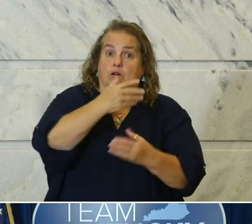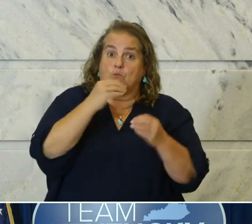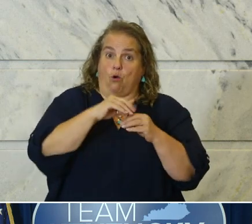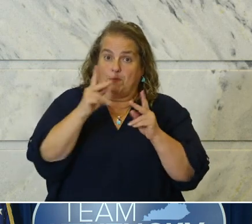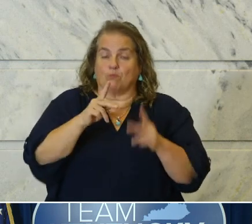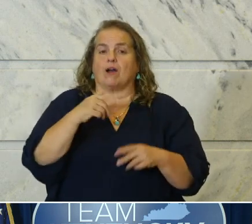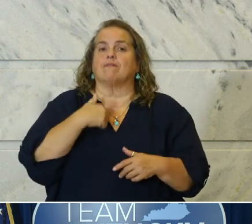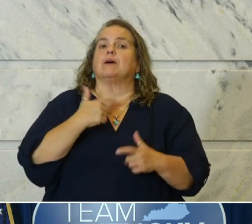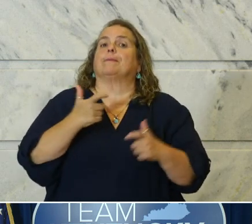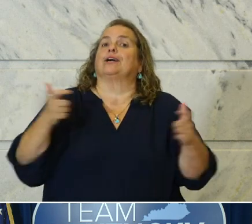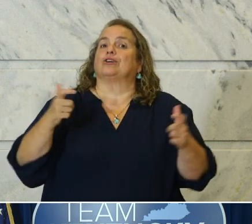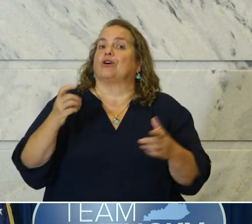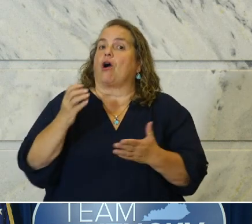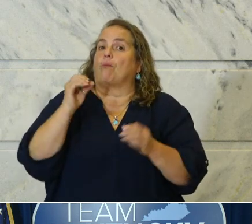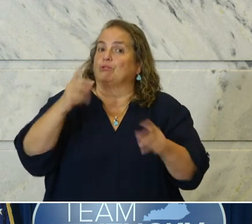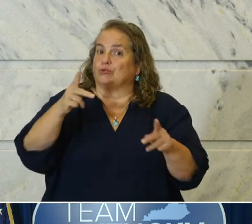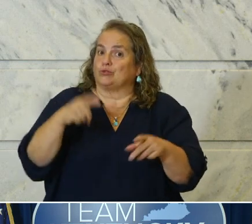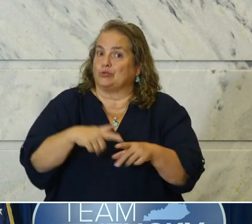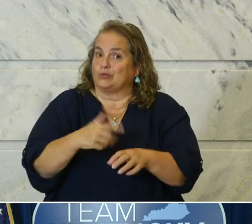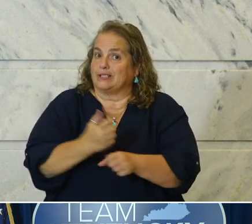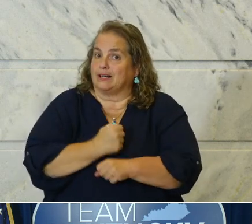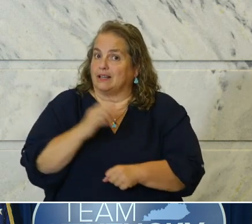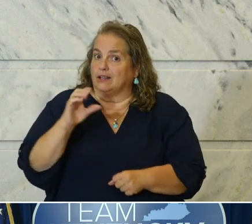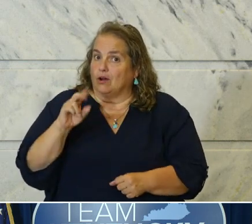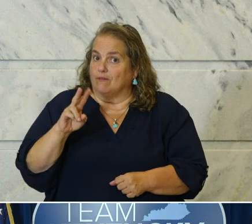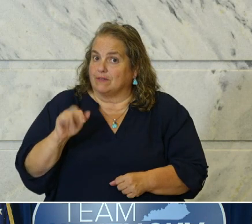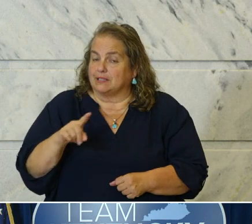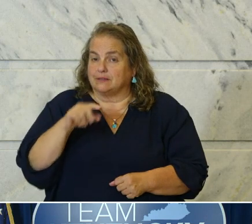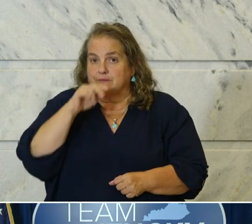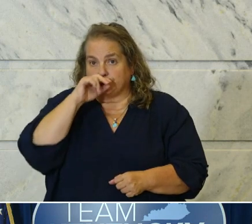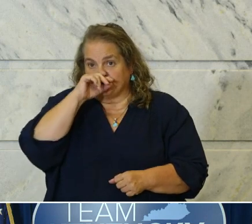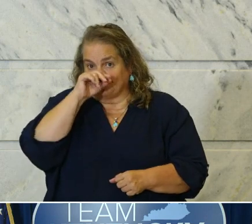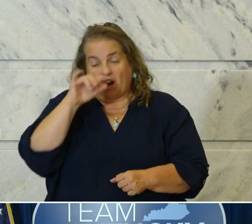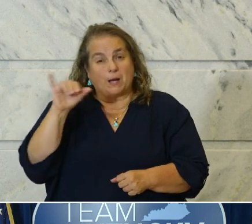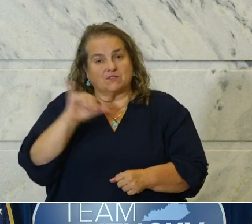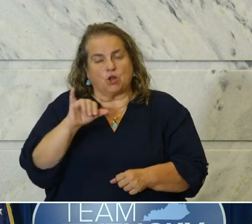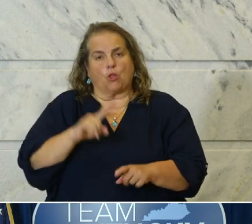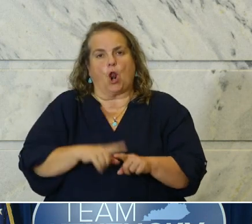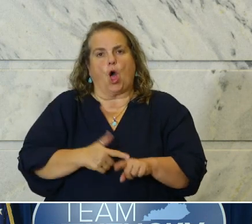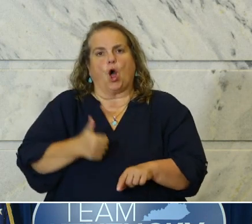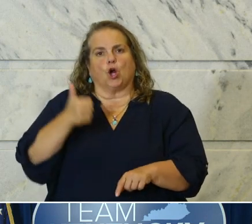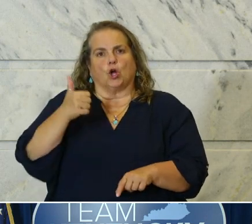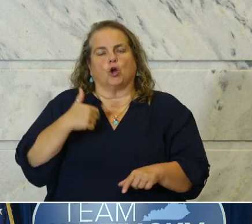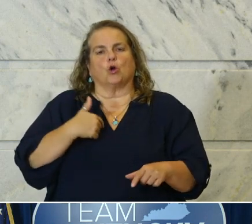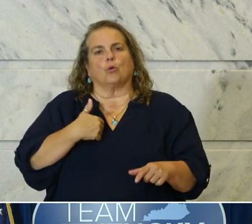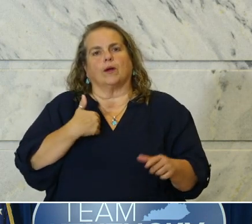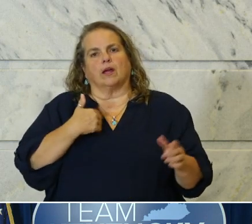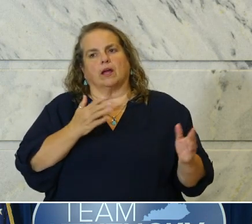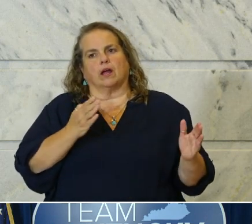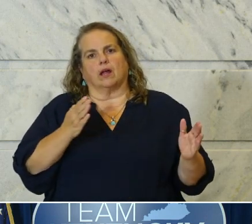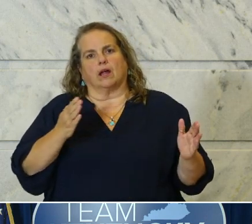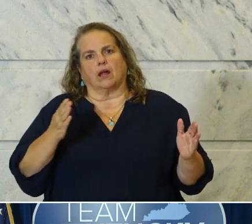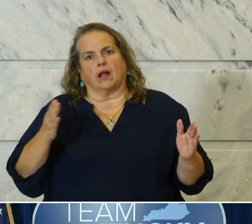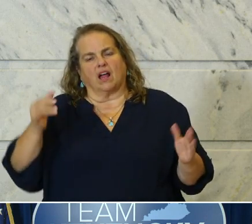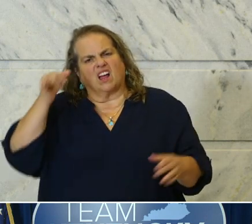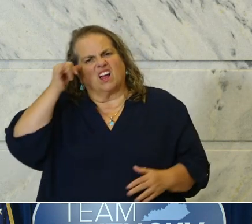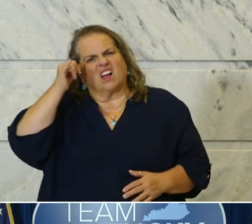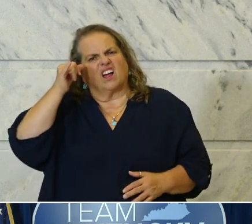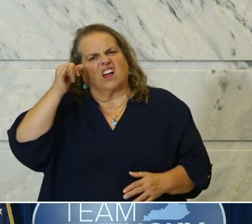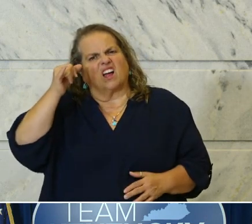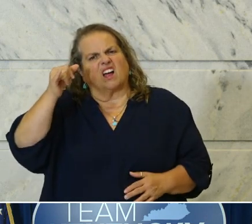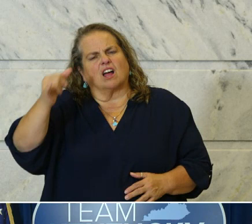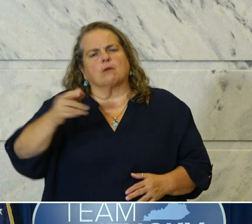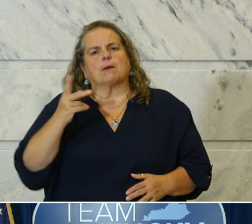greater chance that you can get COVID. And also, the longer we went, I think people were getting tired. Some people call it